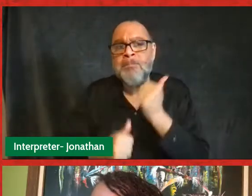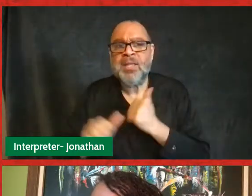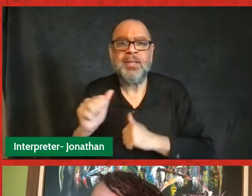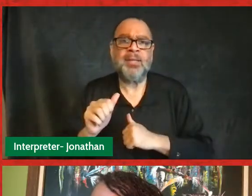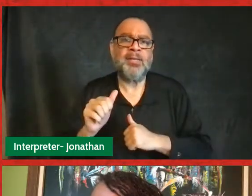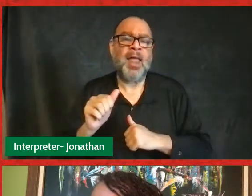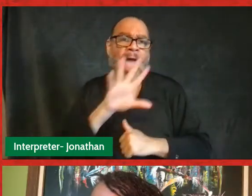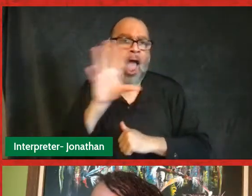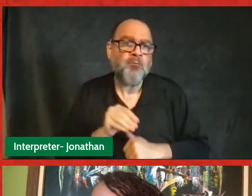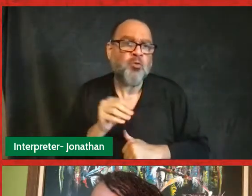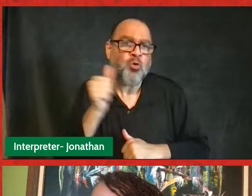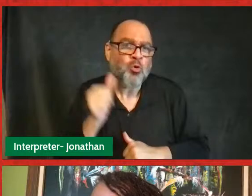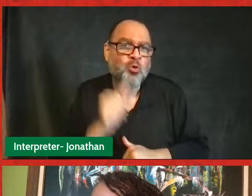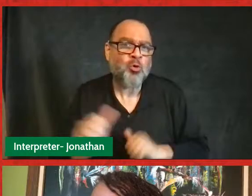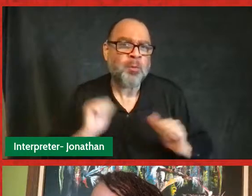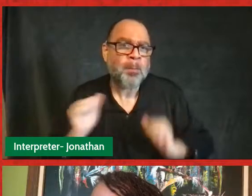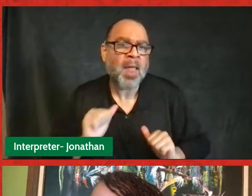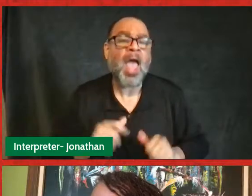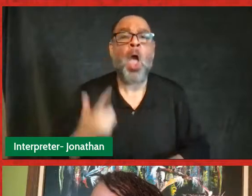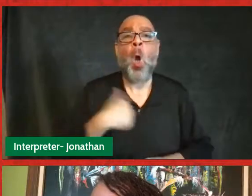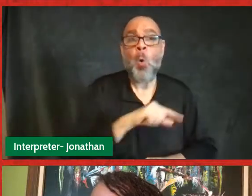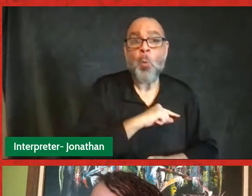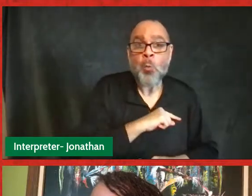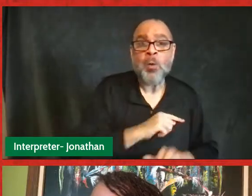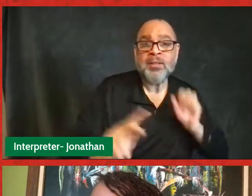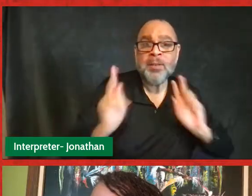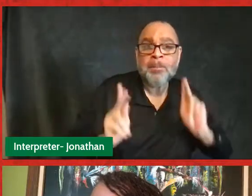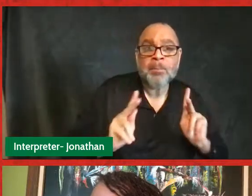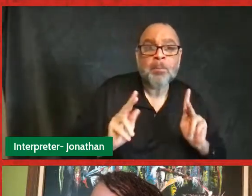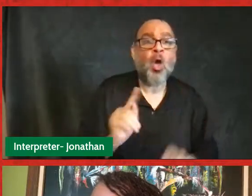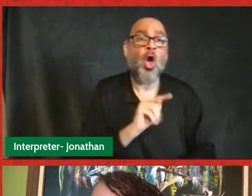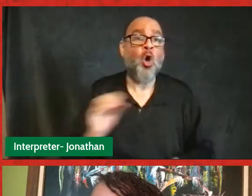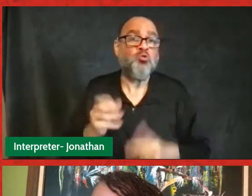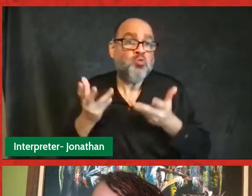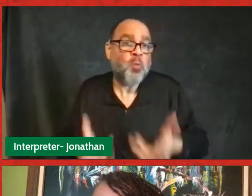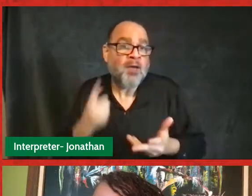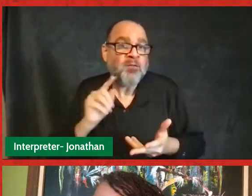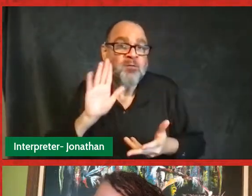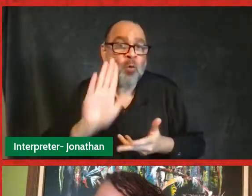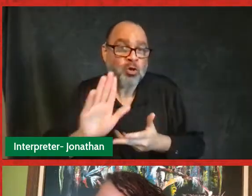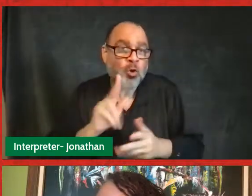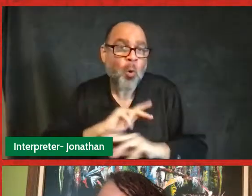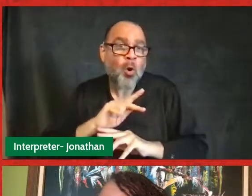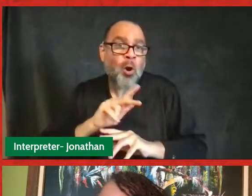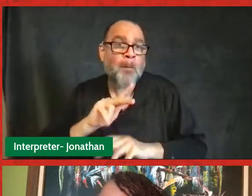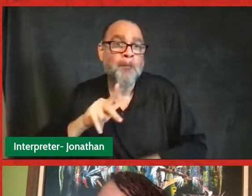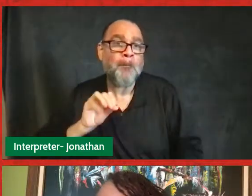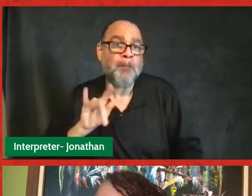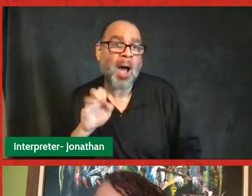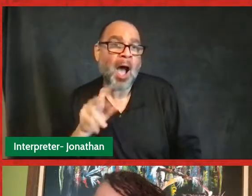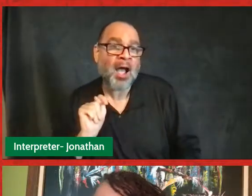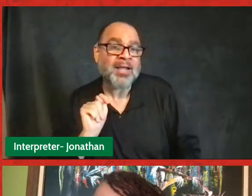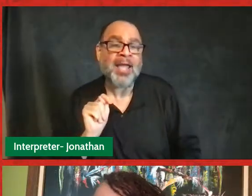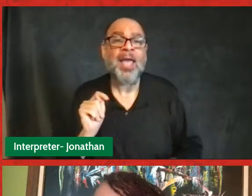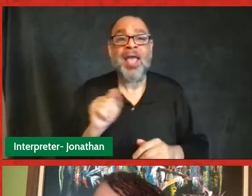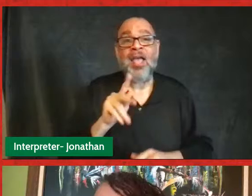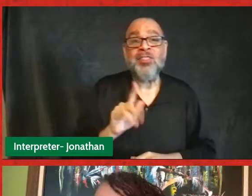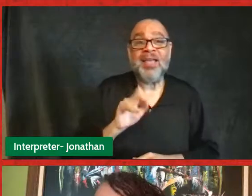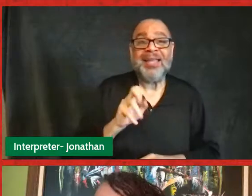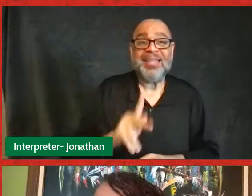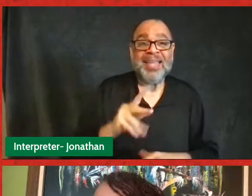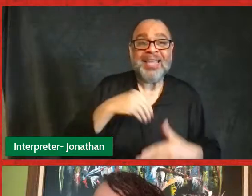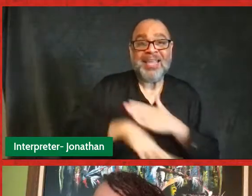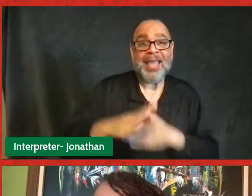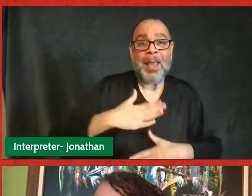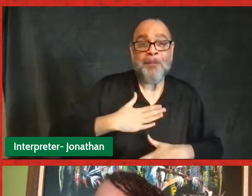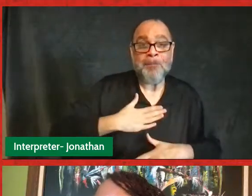Than Christmas, Frida Peoples, Too Heavy for Your Pocket, The Kink in My Hair, Ma Rainey's Black Bottom, all right, I